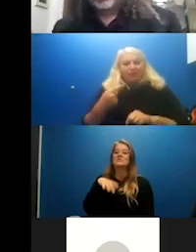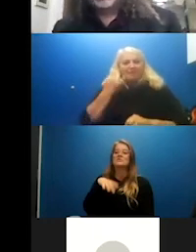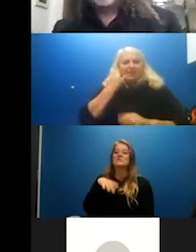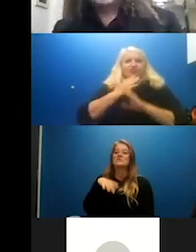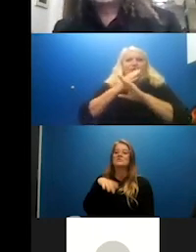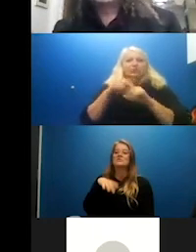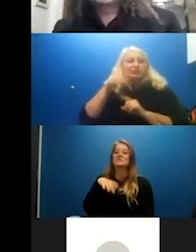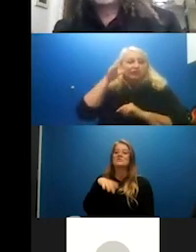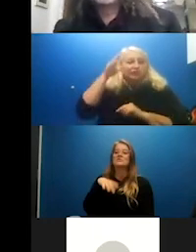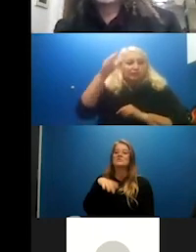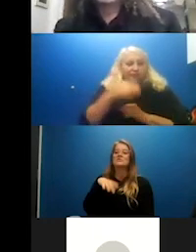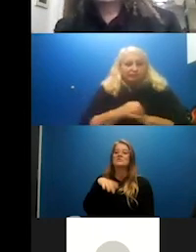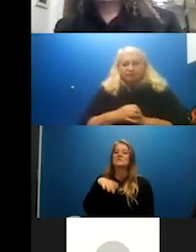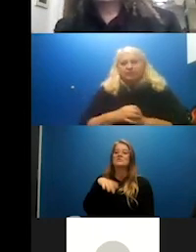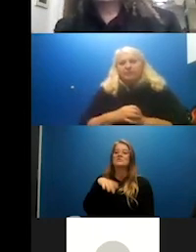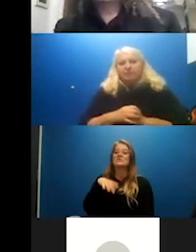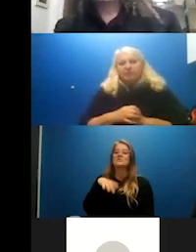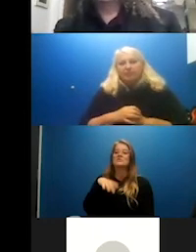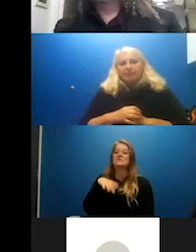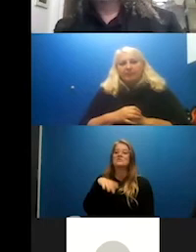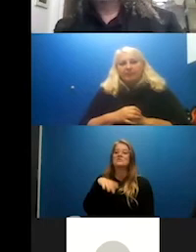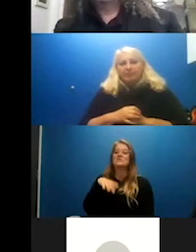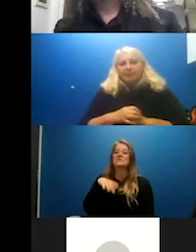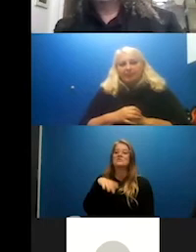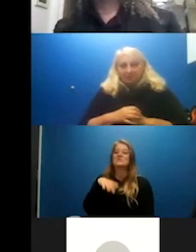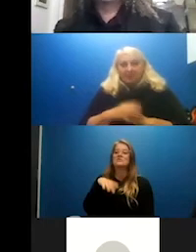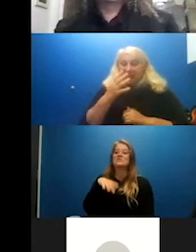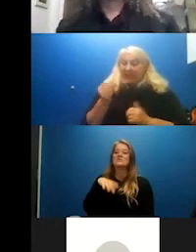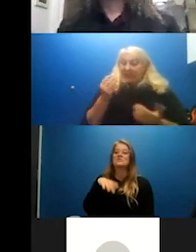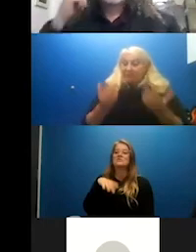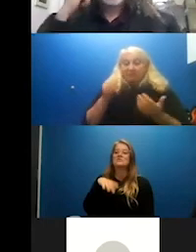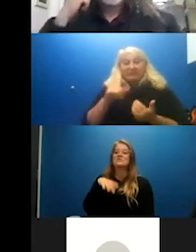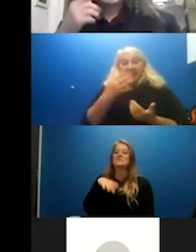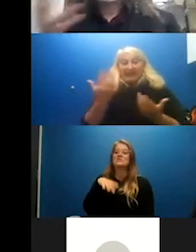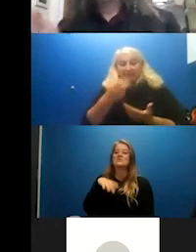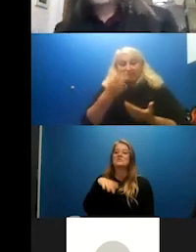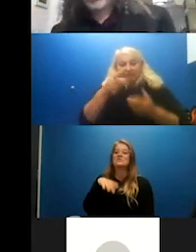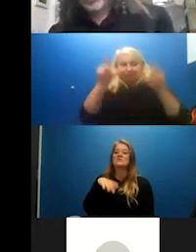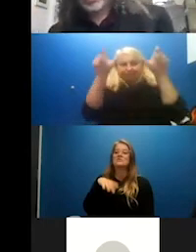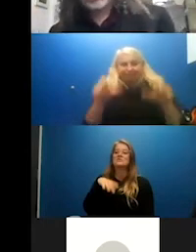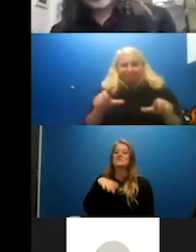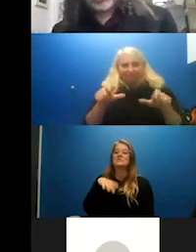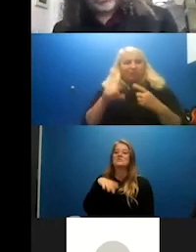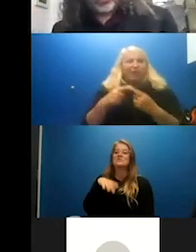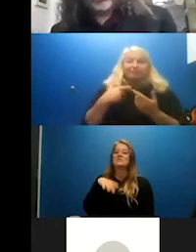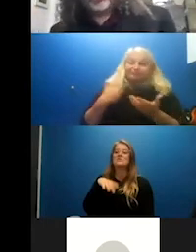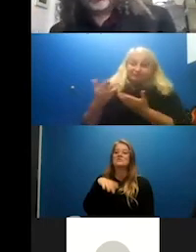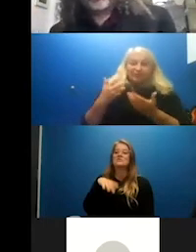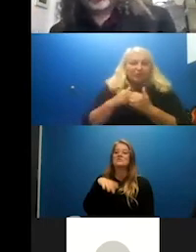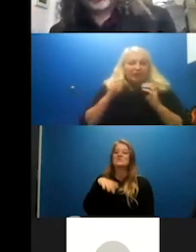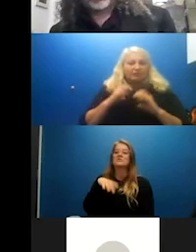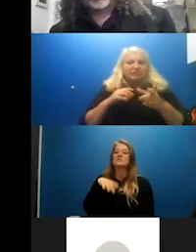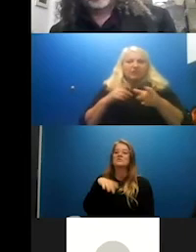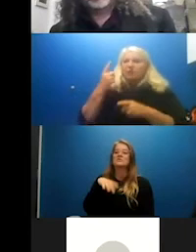future. And this is what it looks like when I'm working with a client. This is a 24-year-old